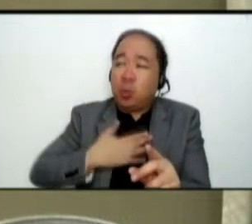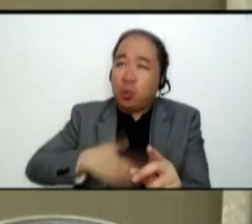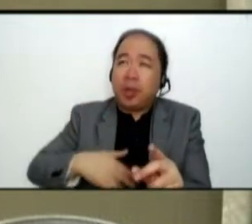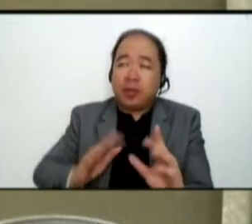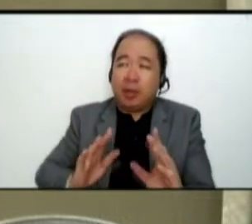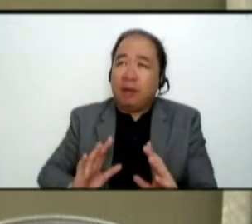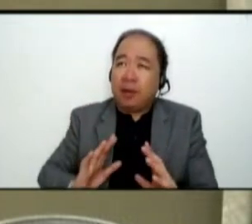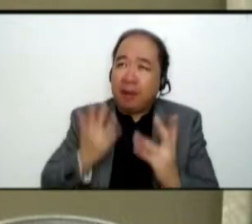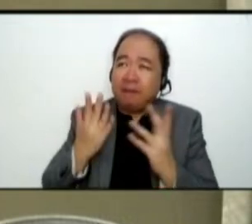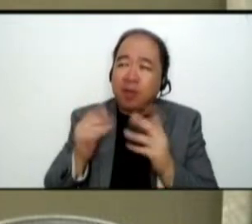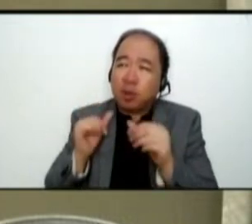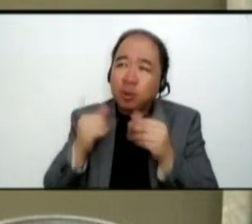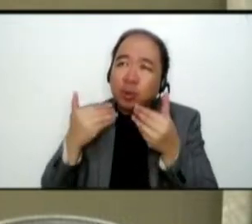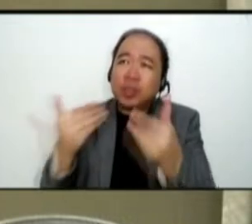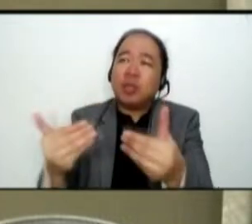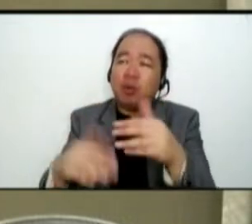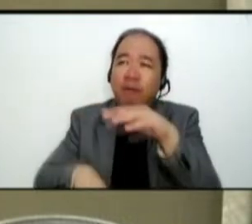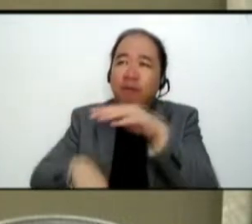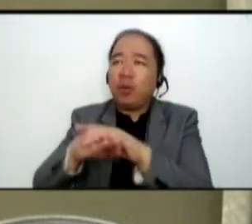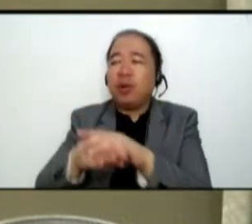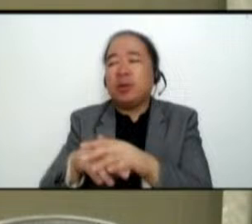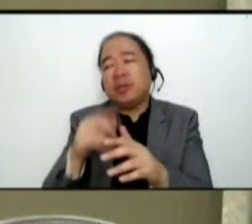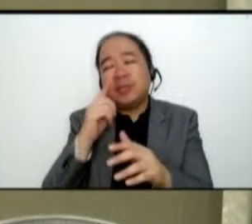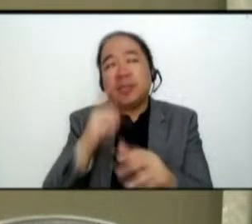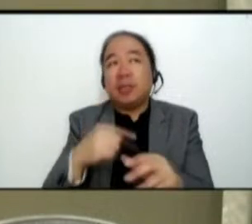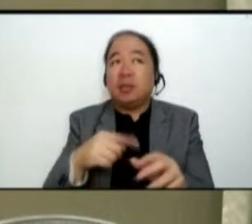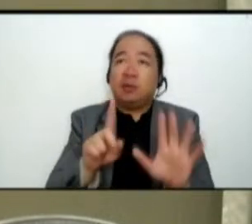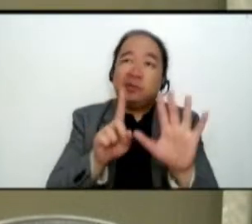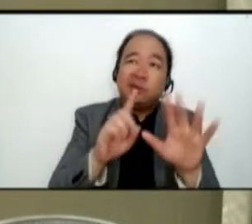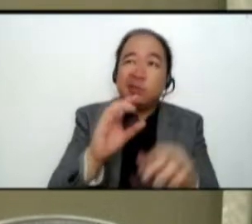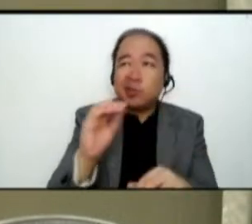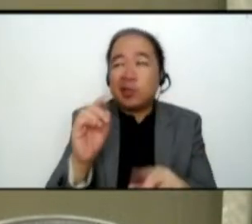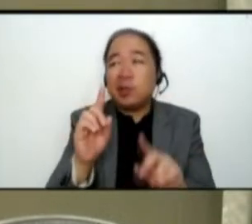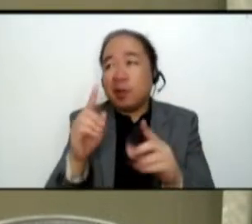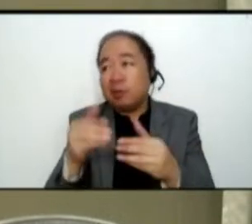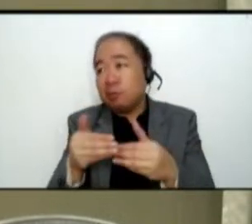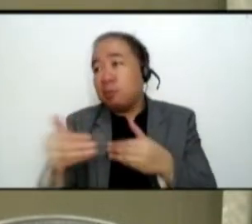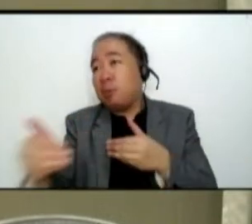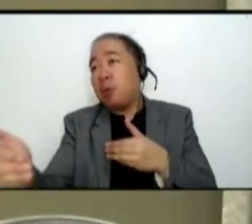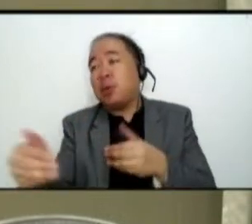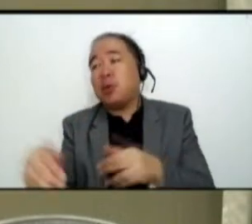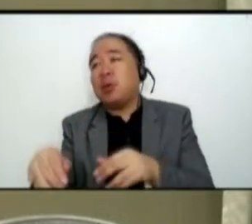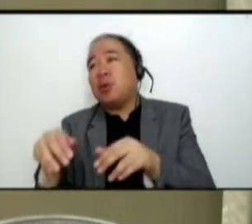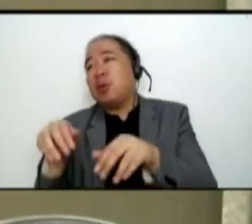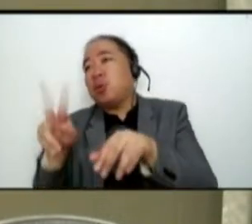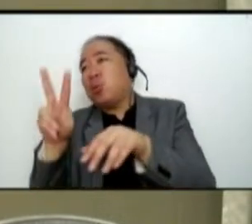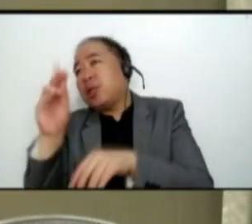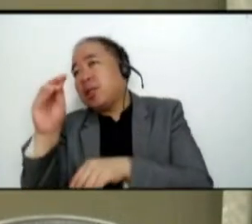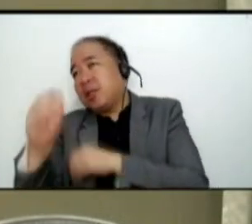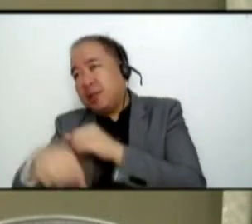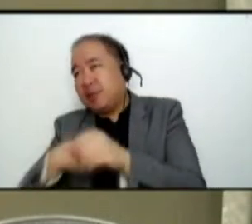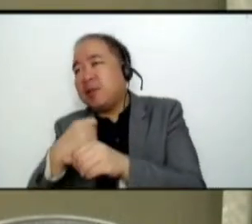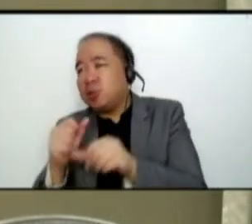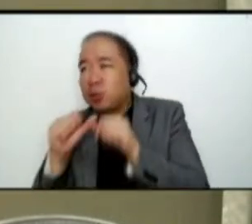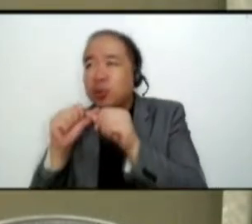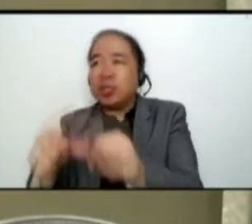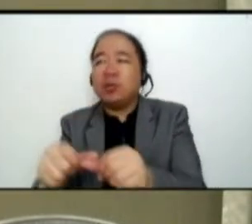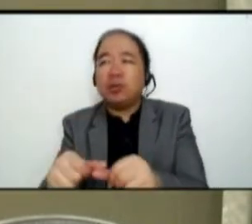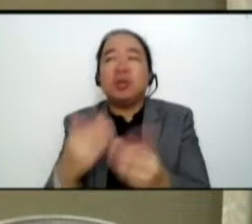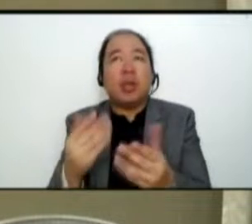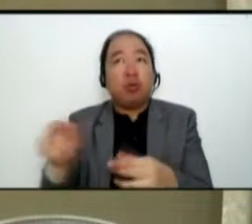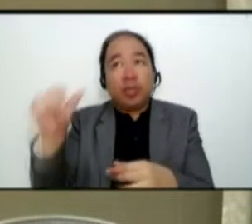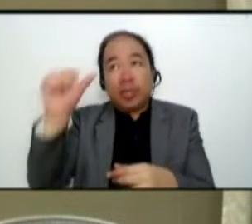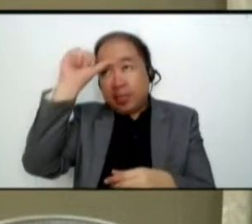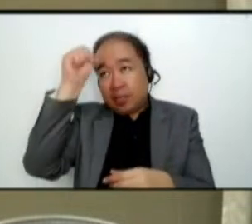have another 20 years to live. Life expectancy in India is 78 at the age of 60. And you are